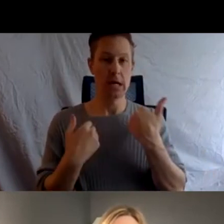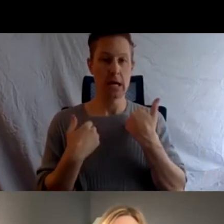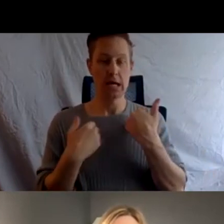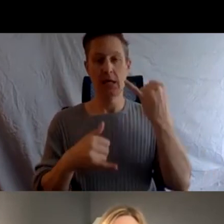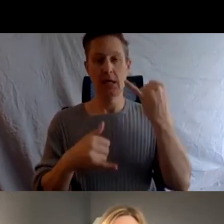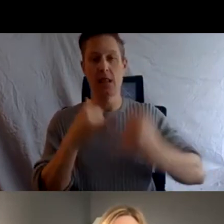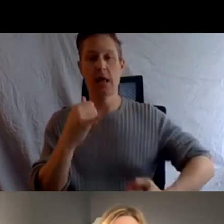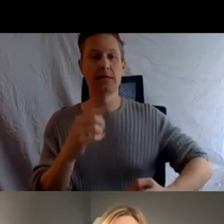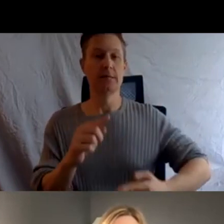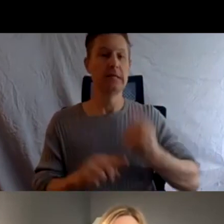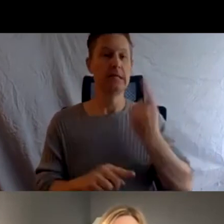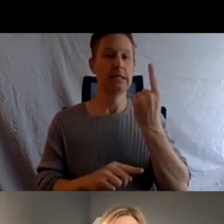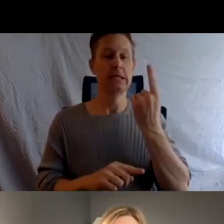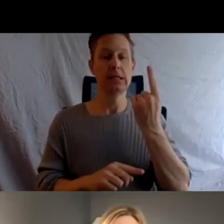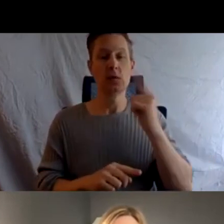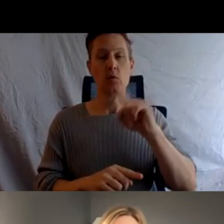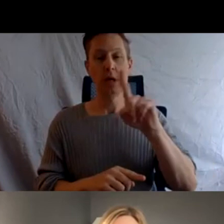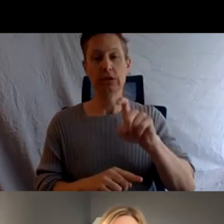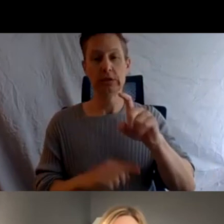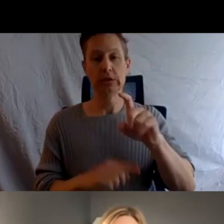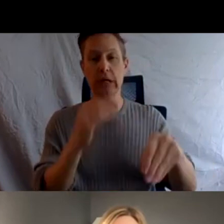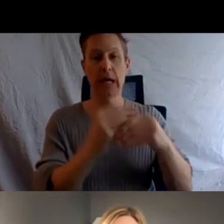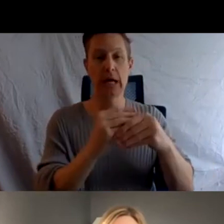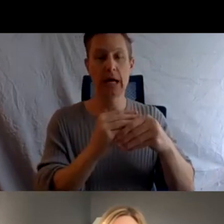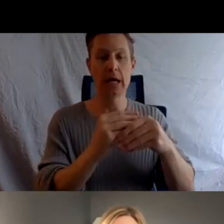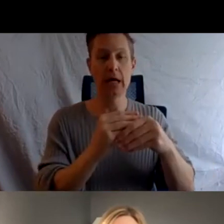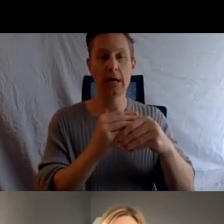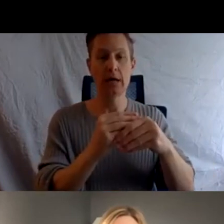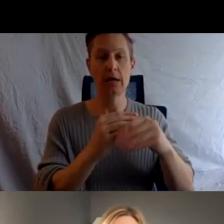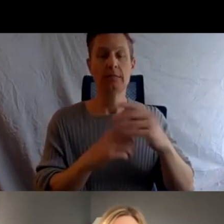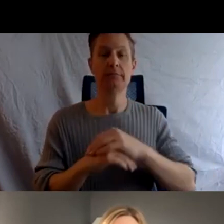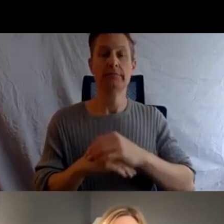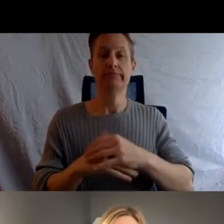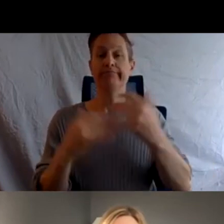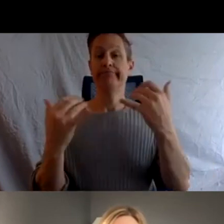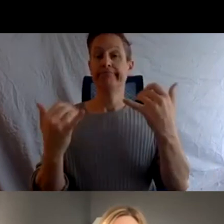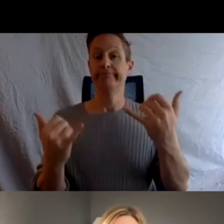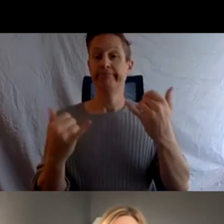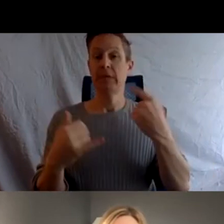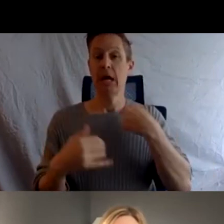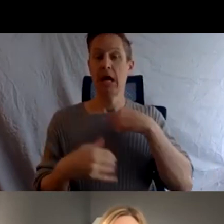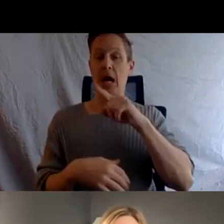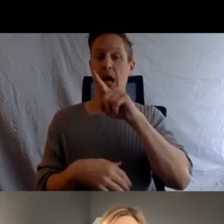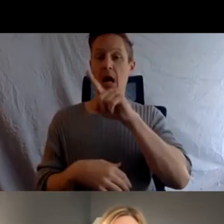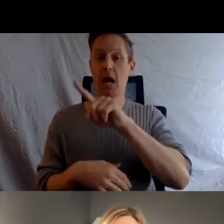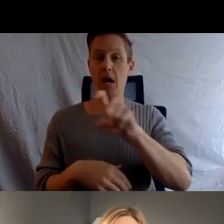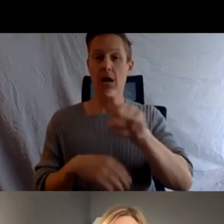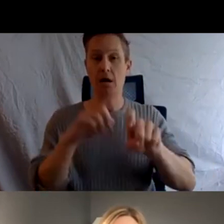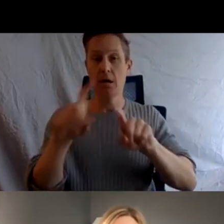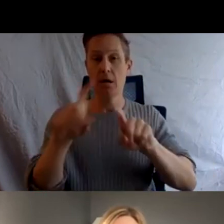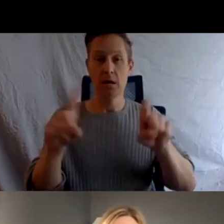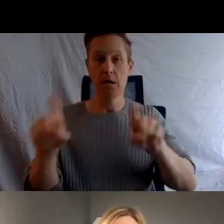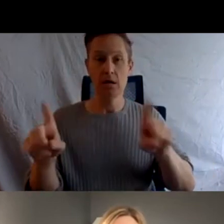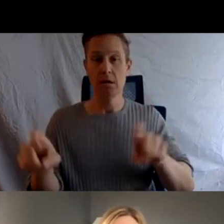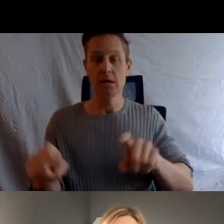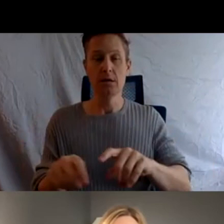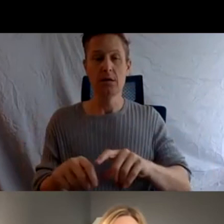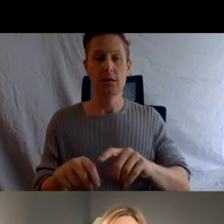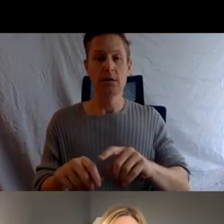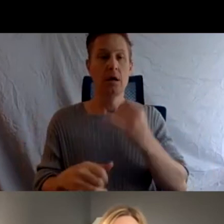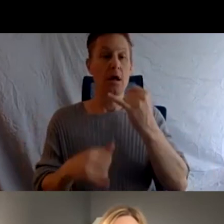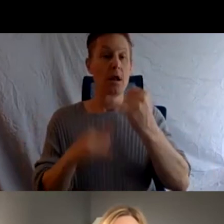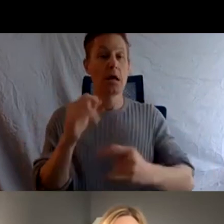minute questions they want to get in the meantime, I will ask each of you, just any